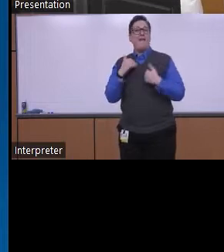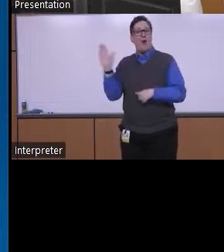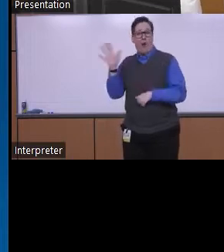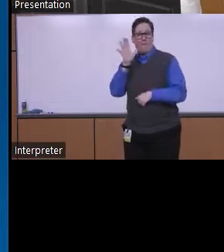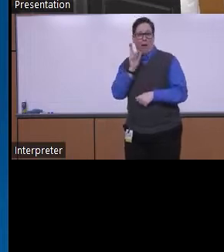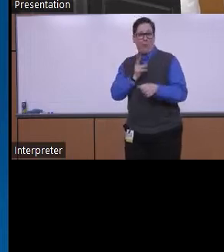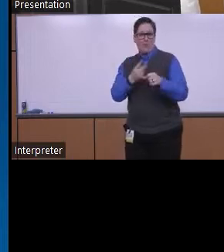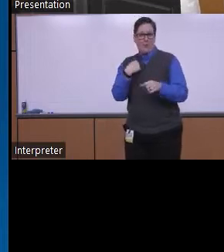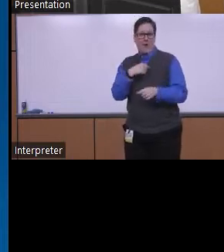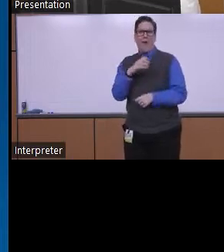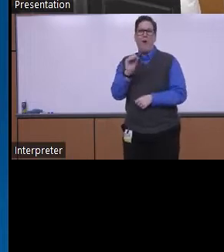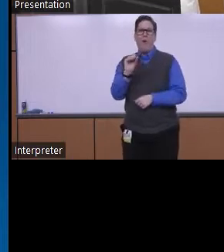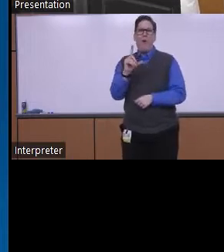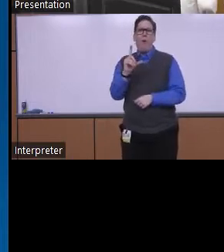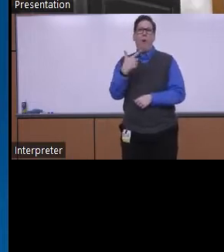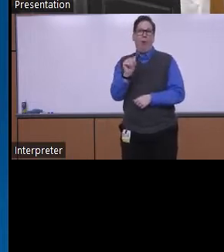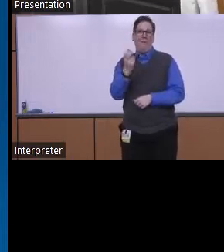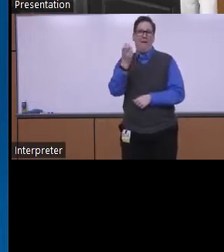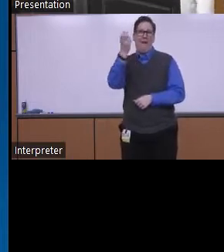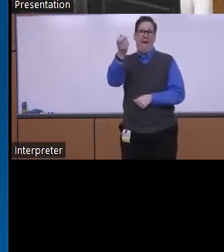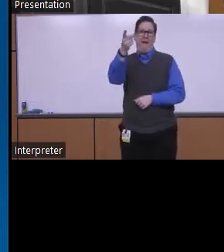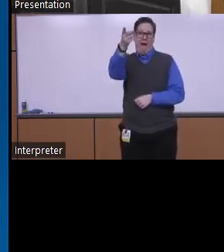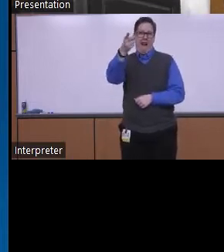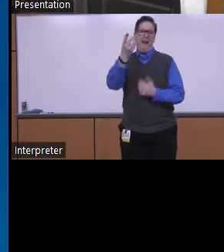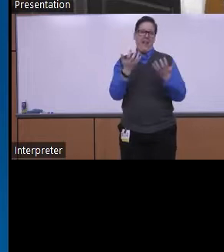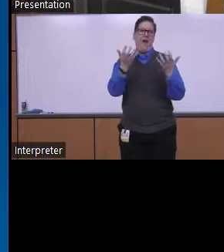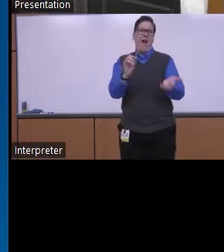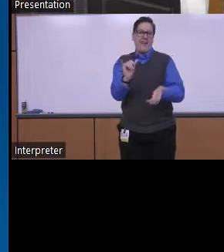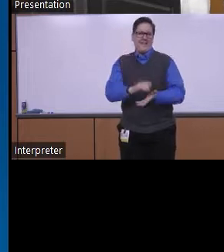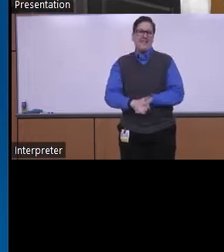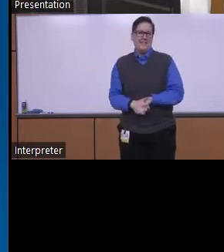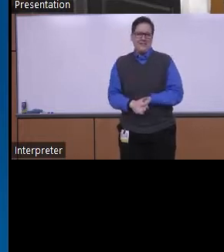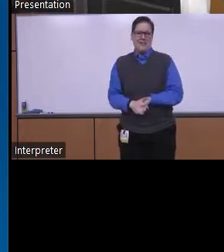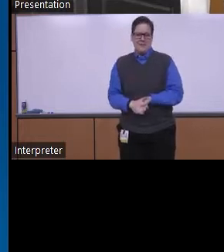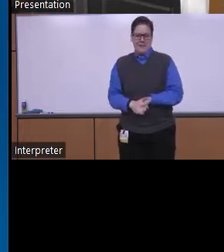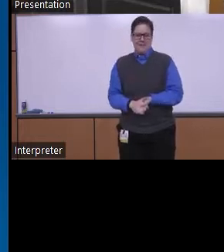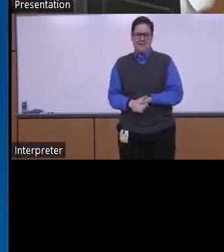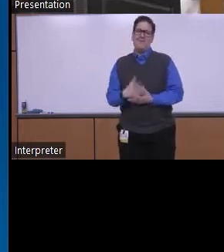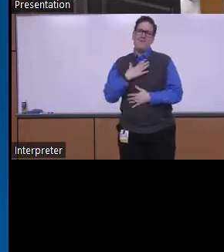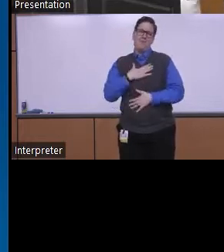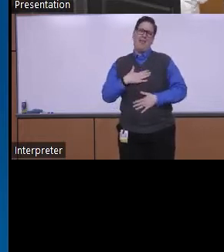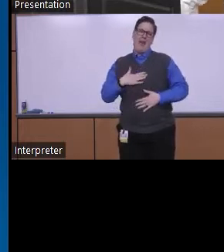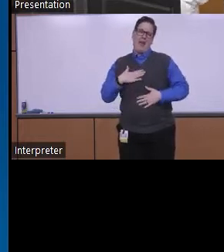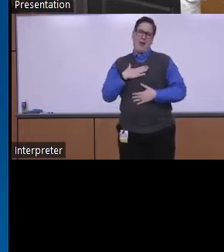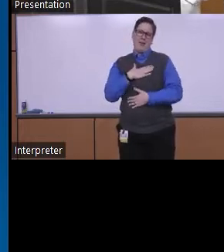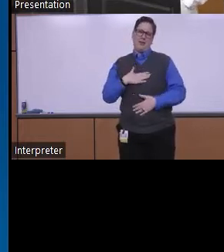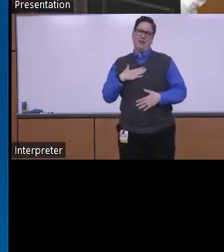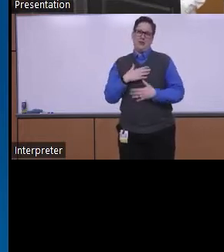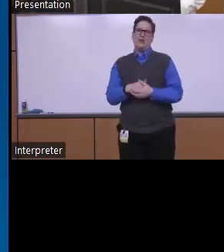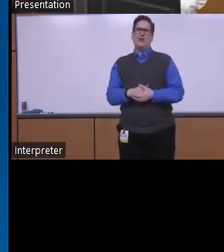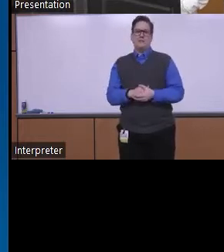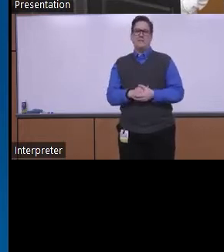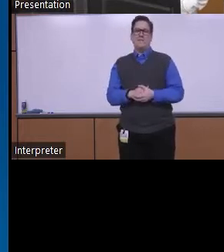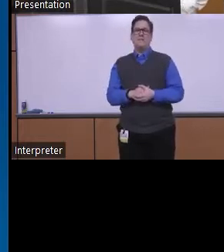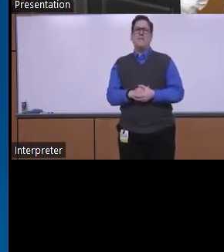mother, Mical Raz, in our audience as well. So it's such a great pleasure in a variety of ways.